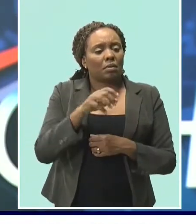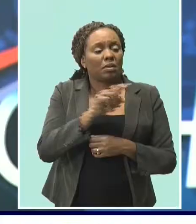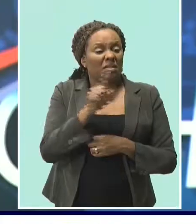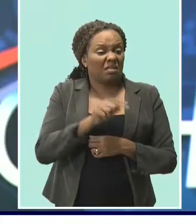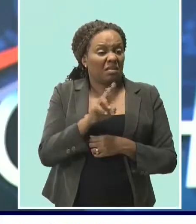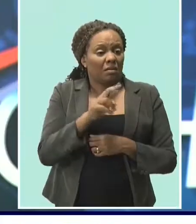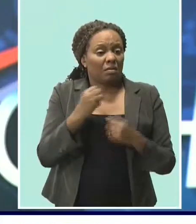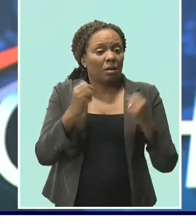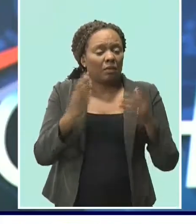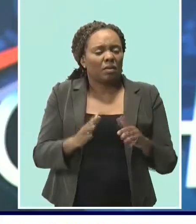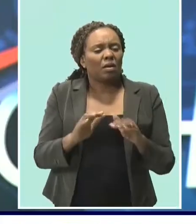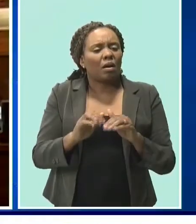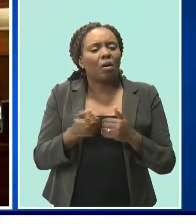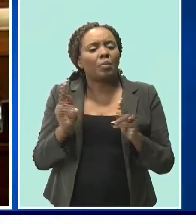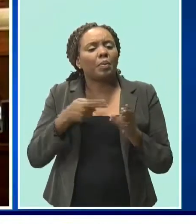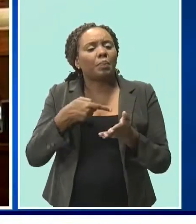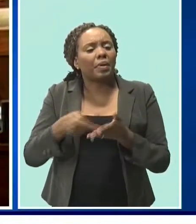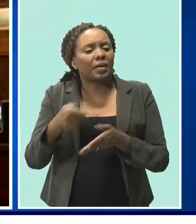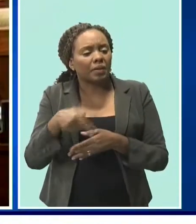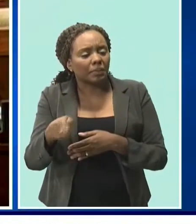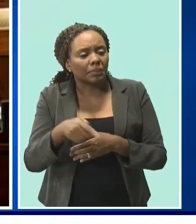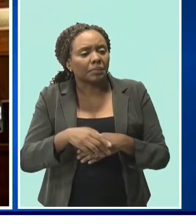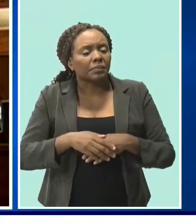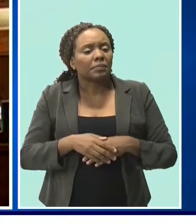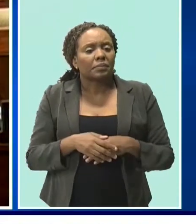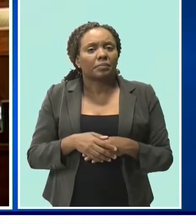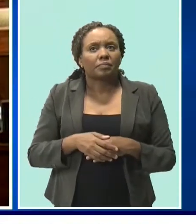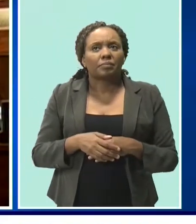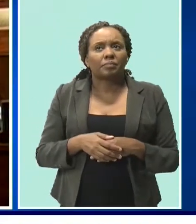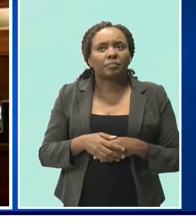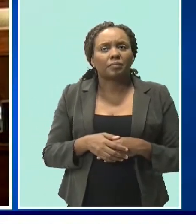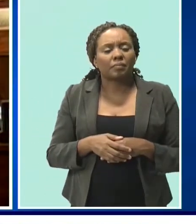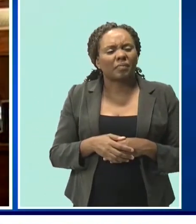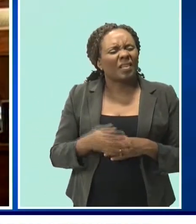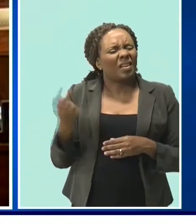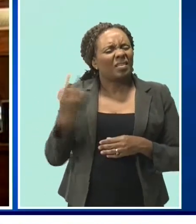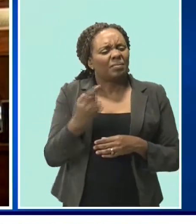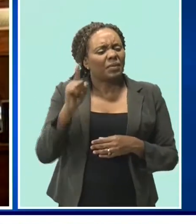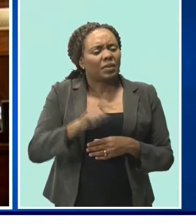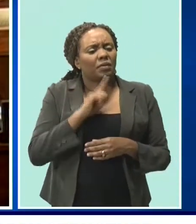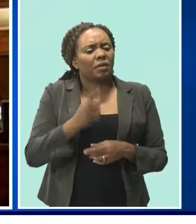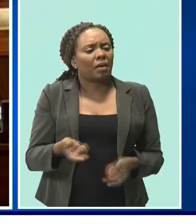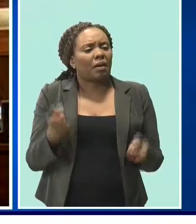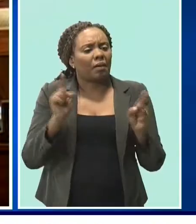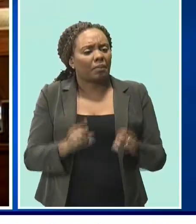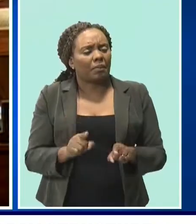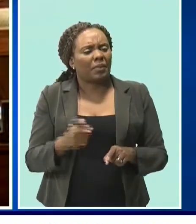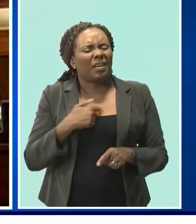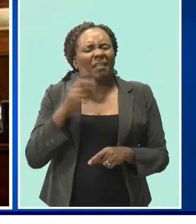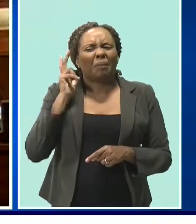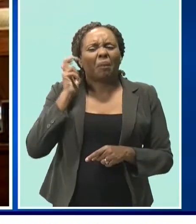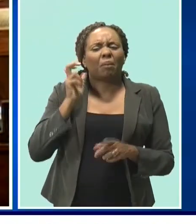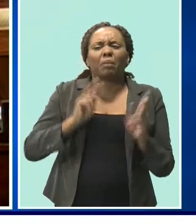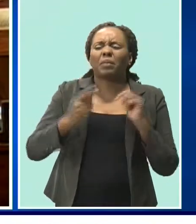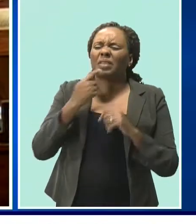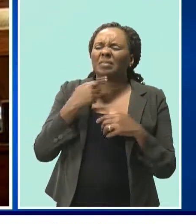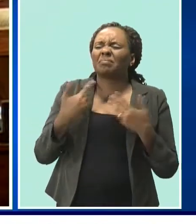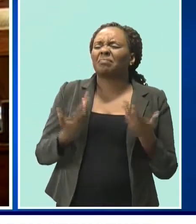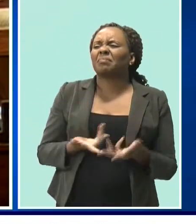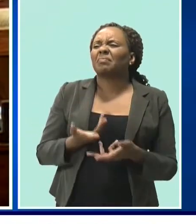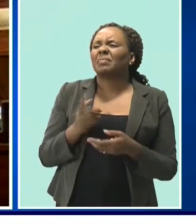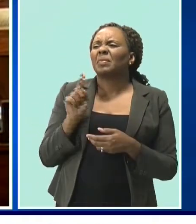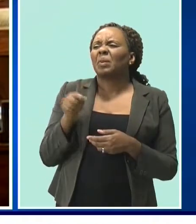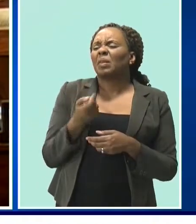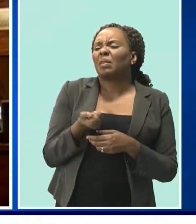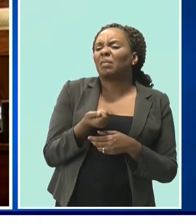paid. Something needs to be done with the sector. And I hear people say, oh, it is just